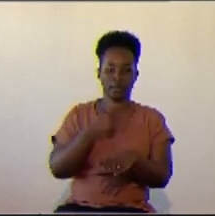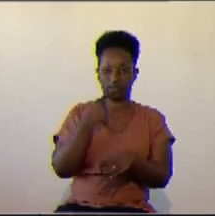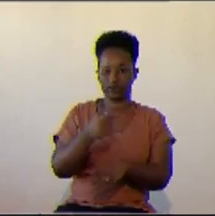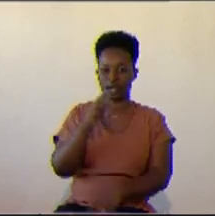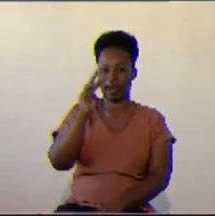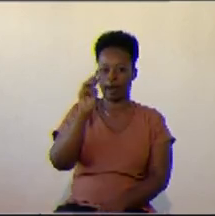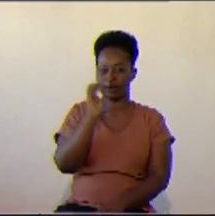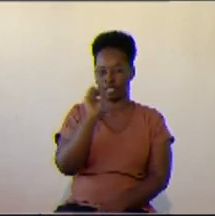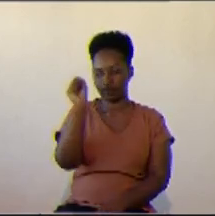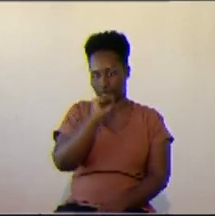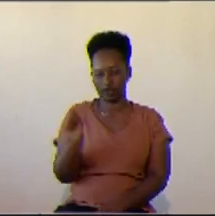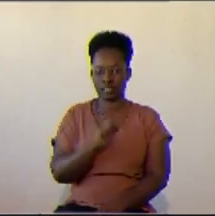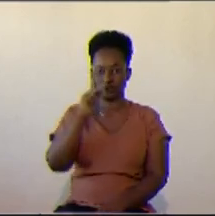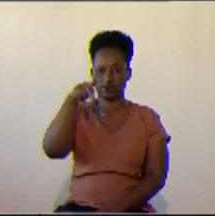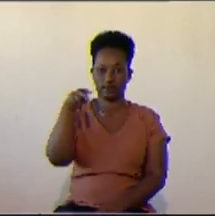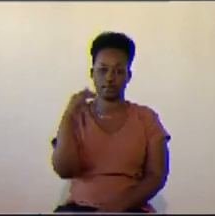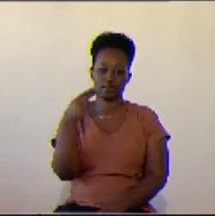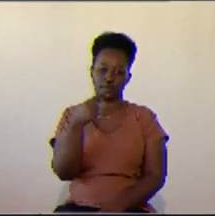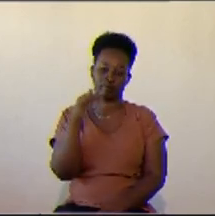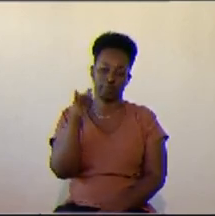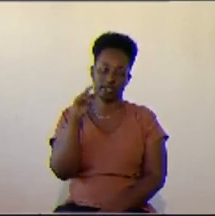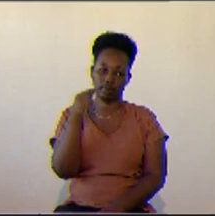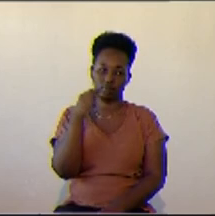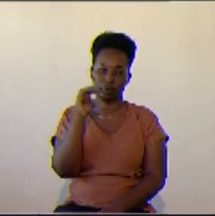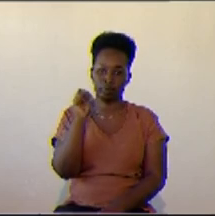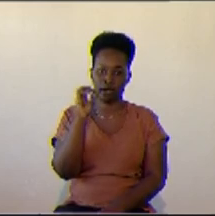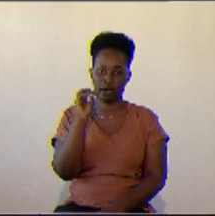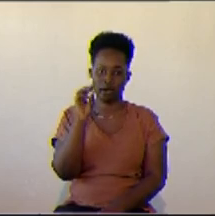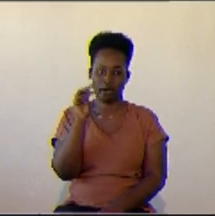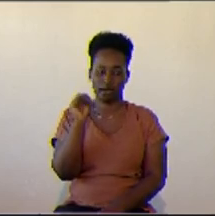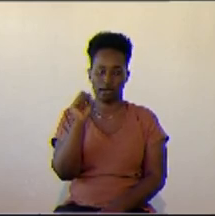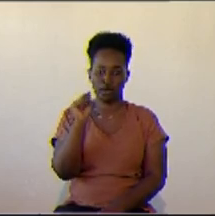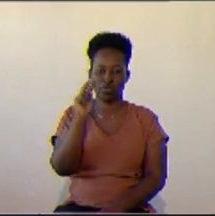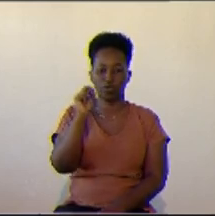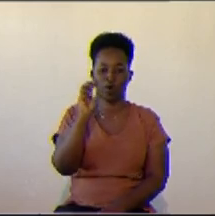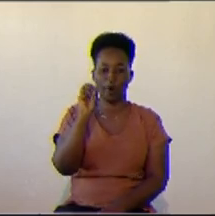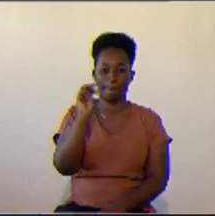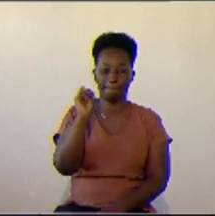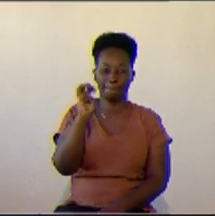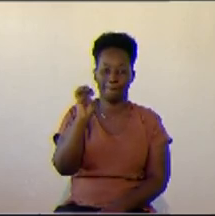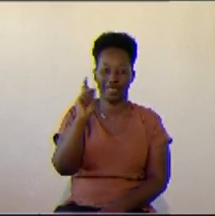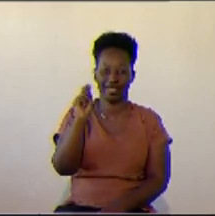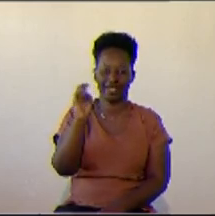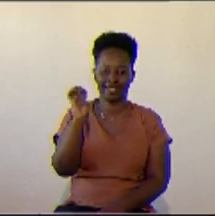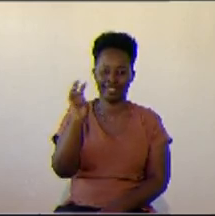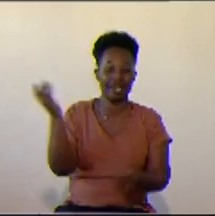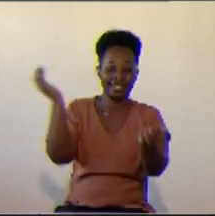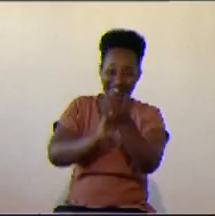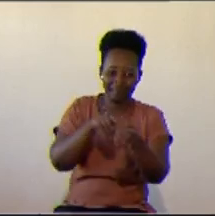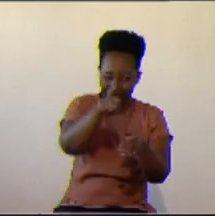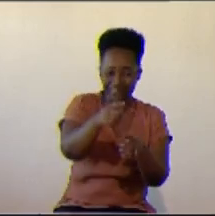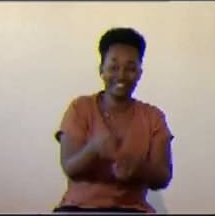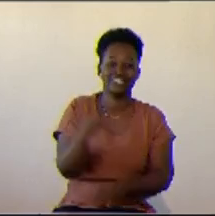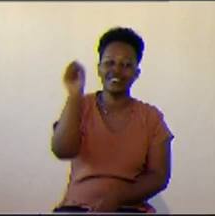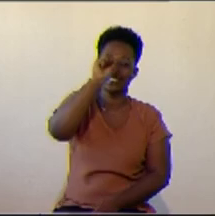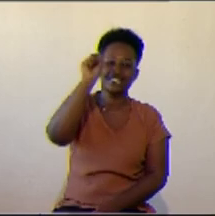It's a tongue twister, okay? Sphygmomanometer. Can you say it? Sphygmomanometer. Can you